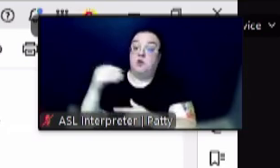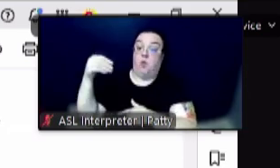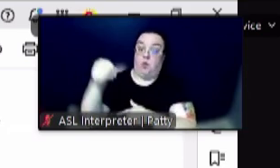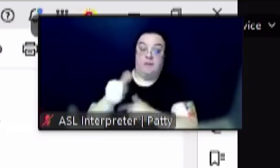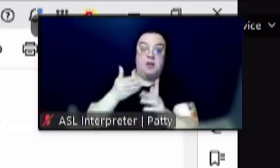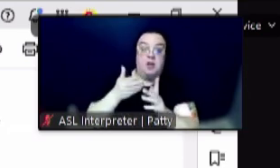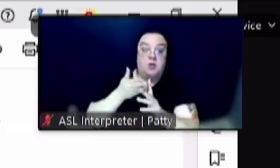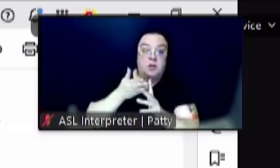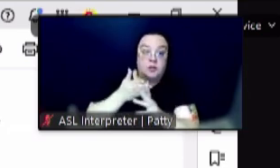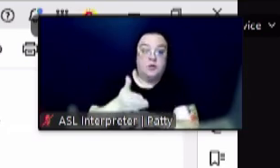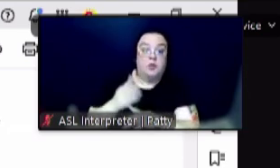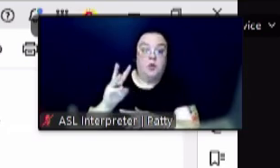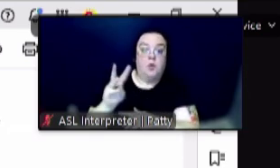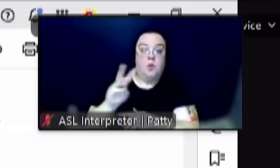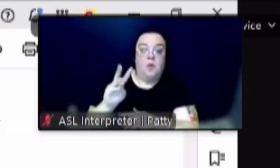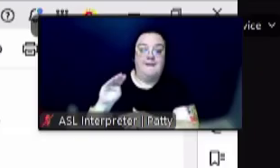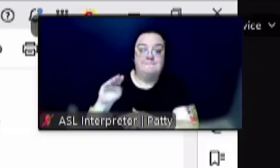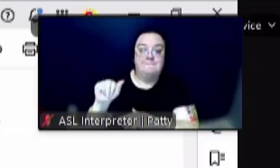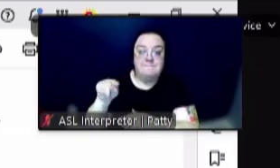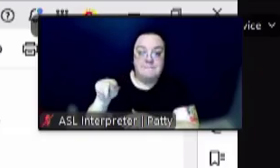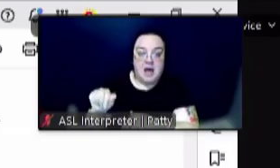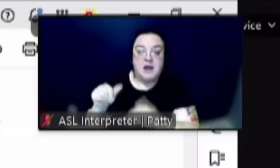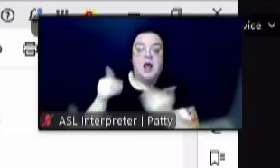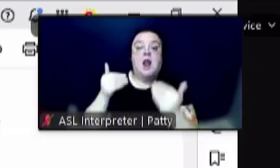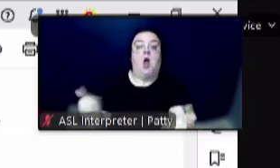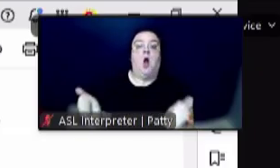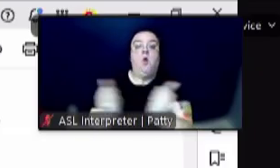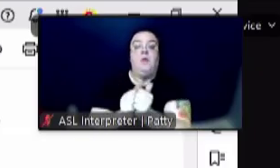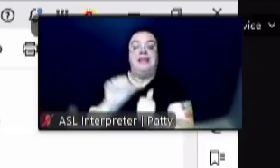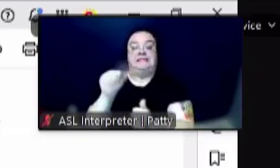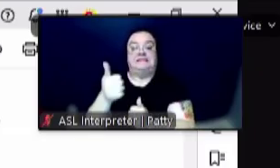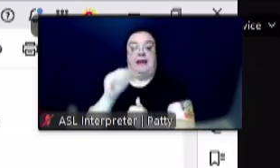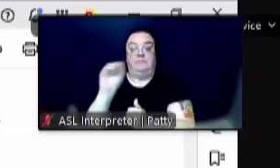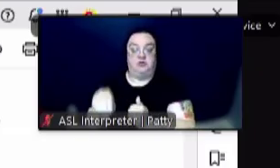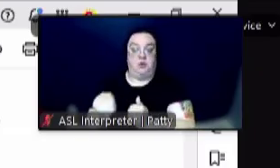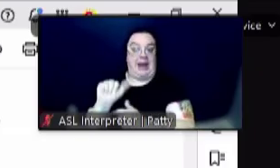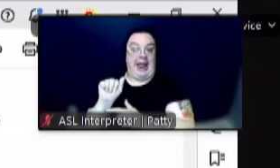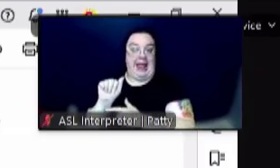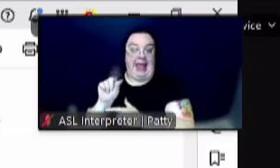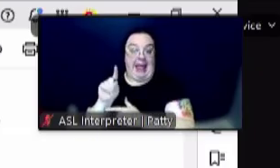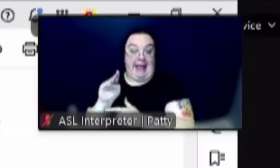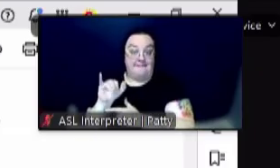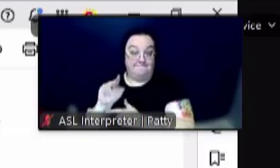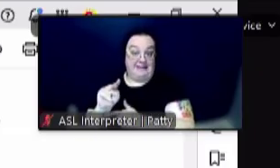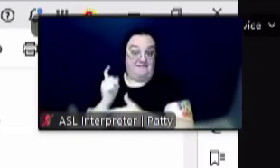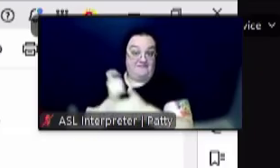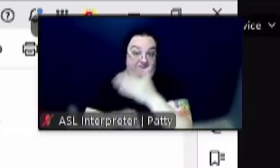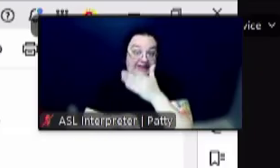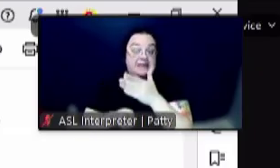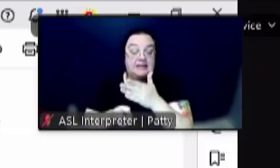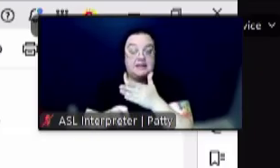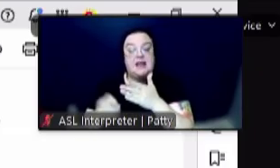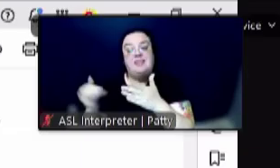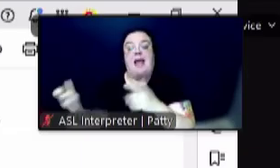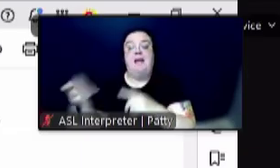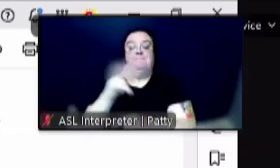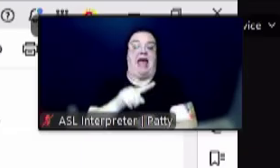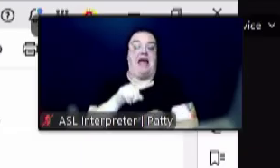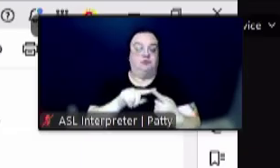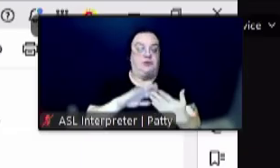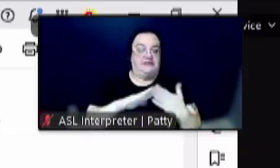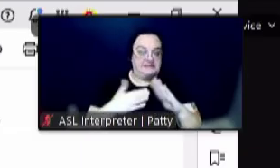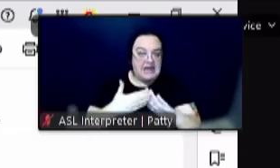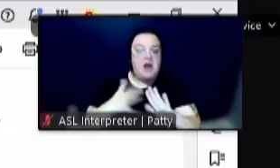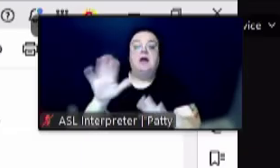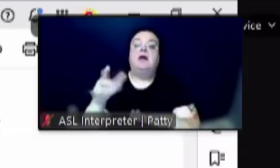WMATA along with a 10% administrative fee that's charged that comes back to the town. So